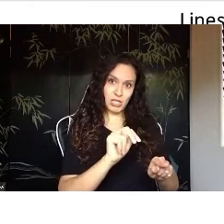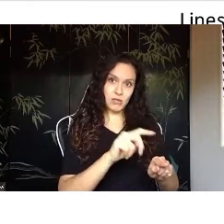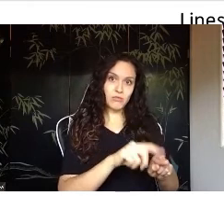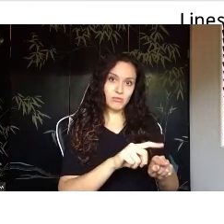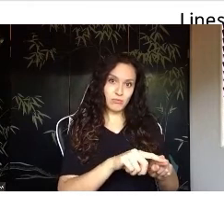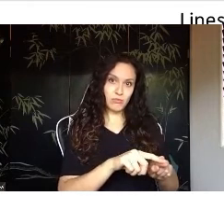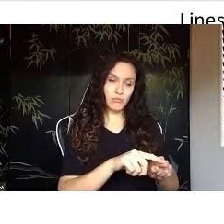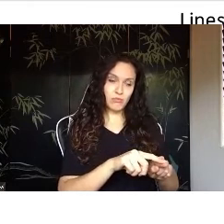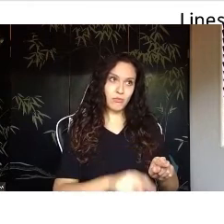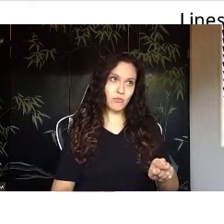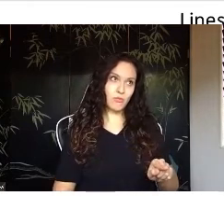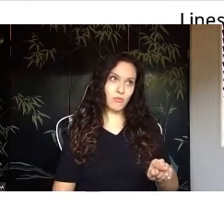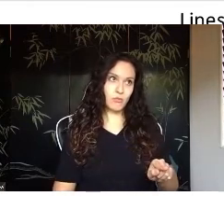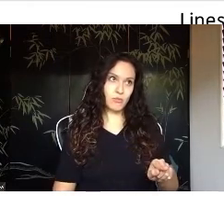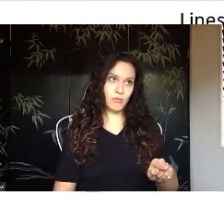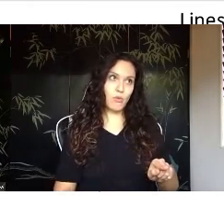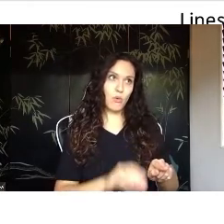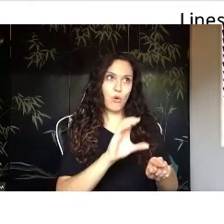through the origin.